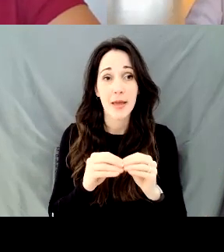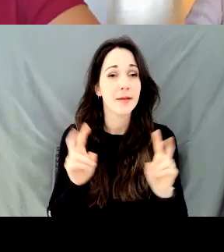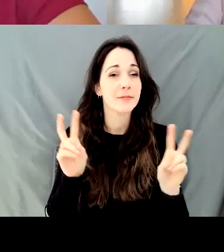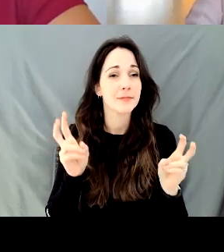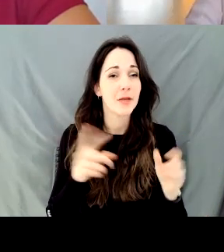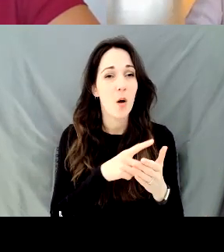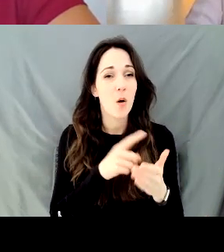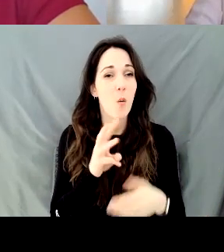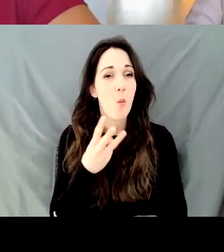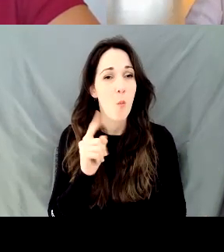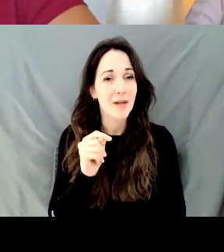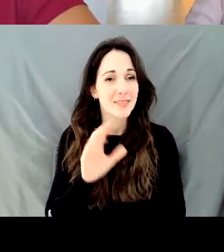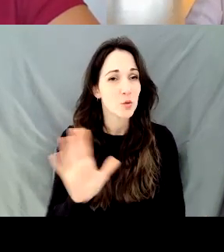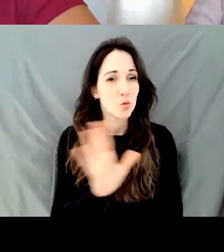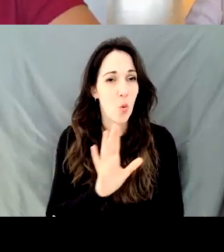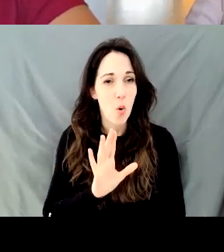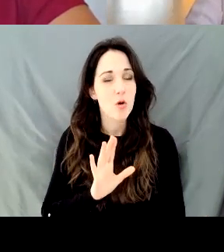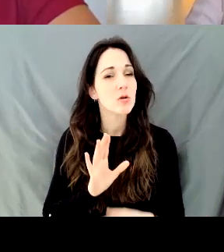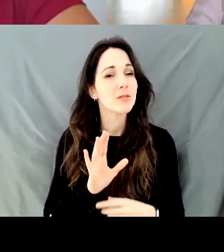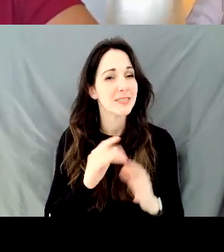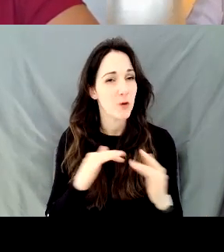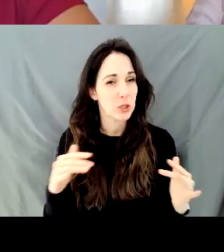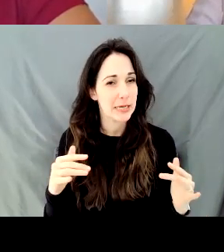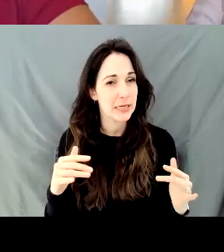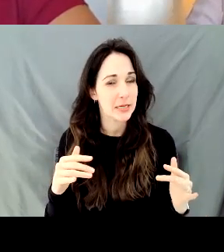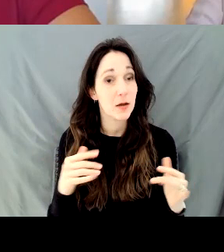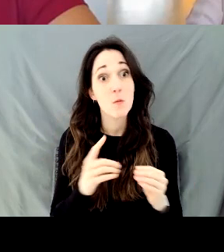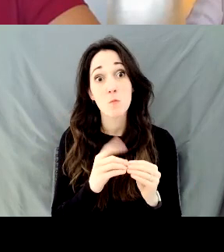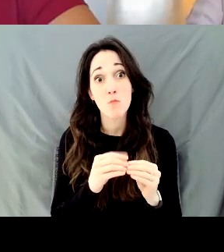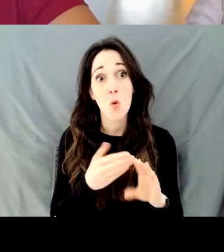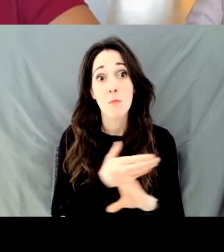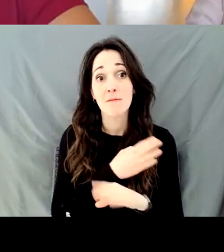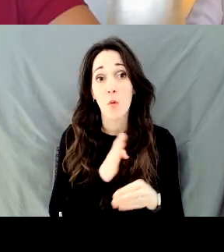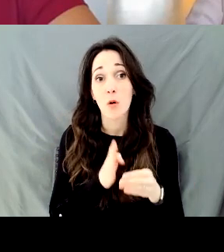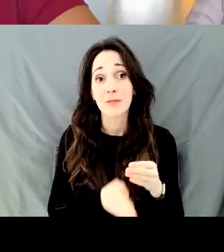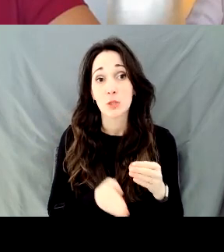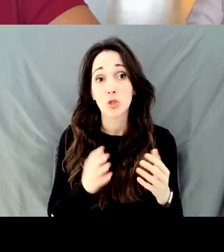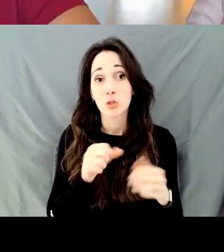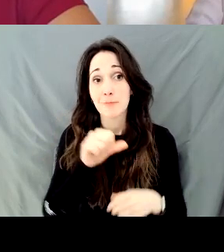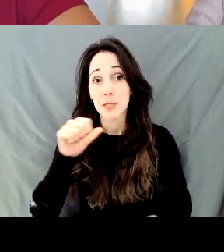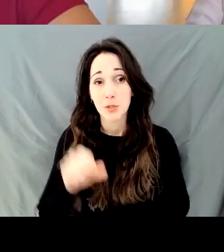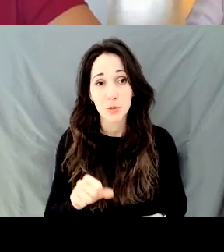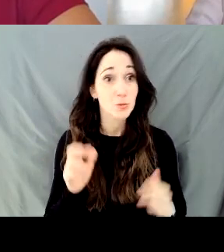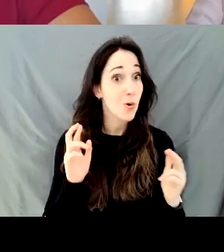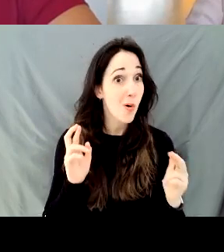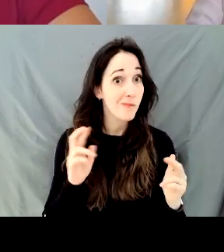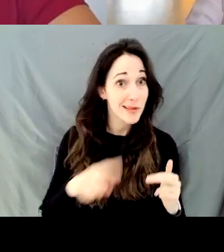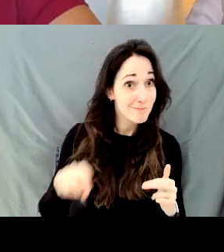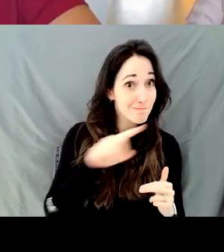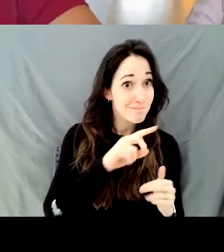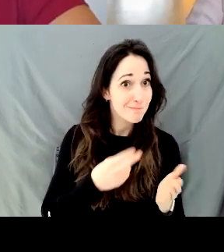semester before we close out. So hopefully some of you are attending that and sign up for